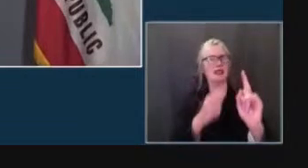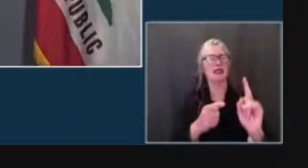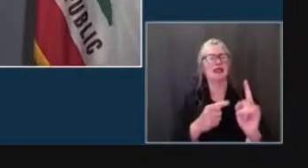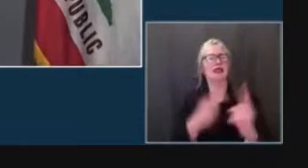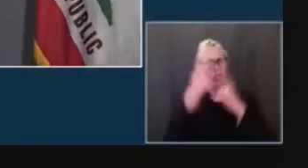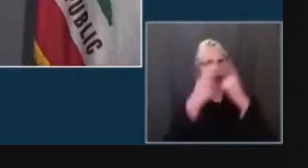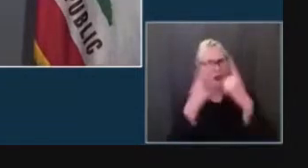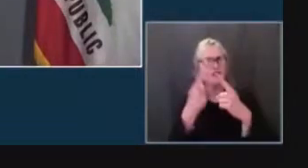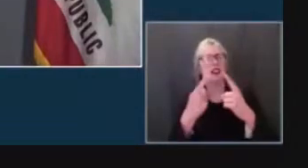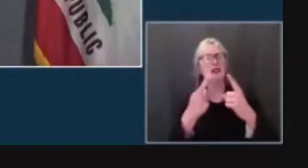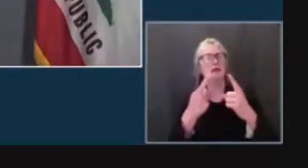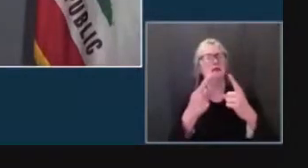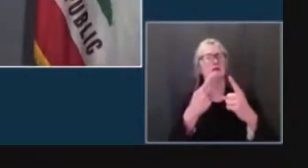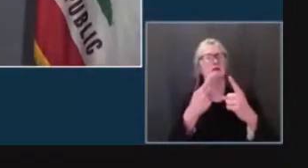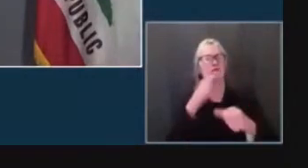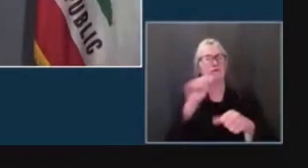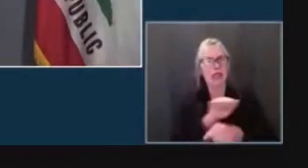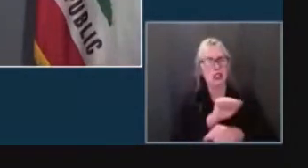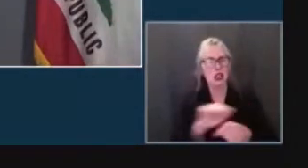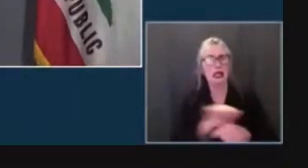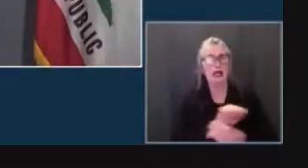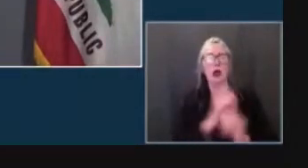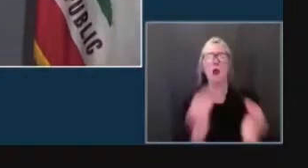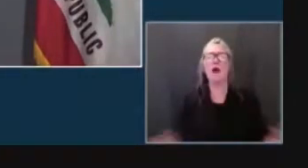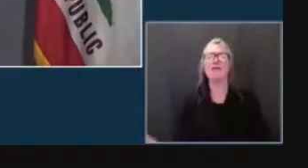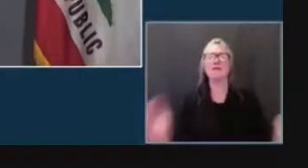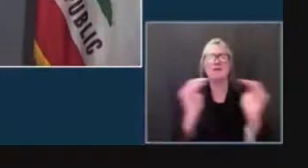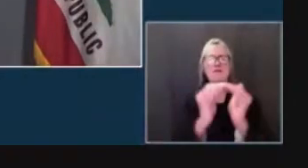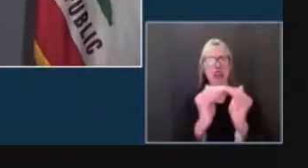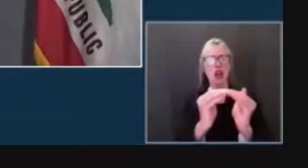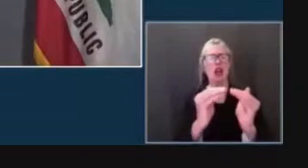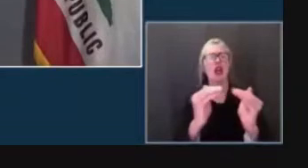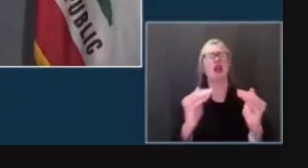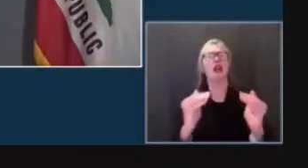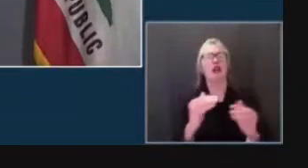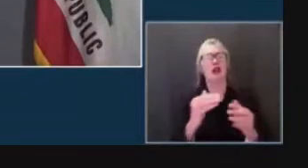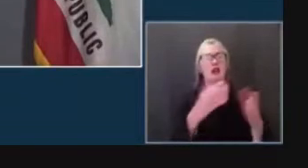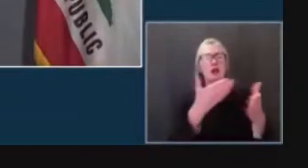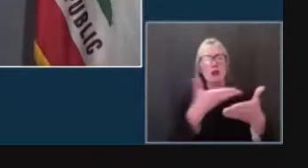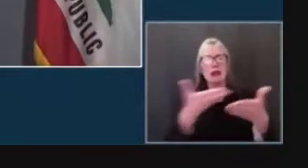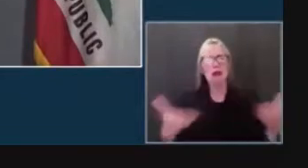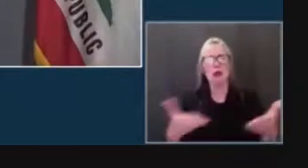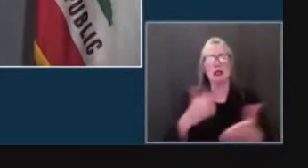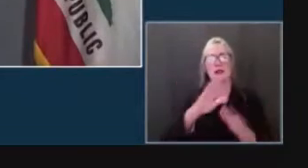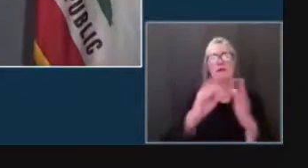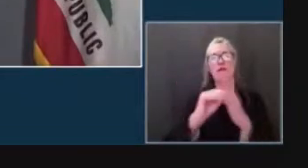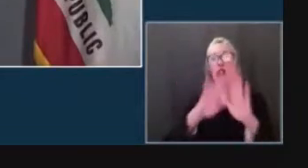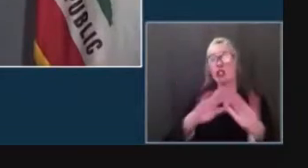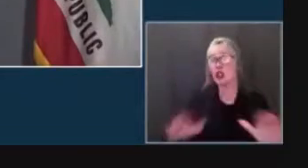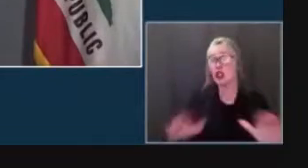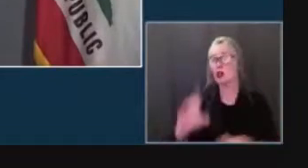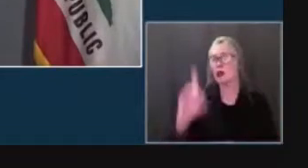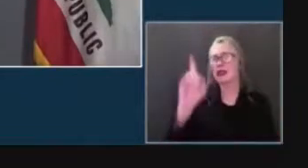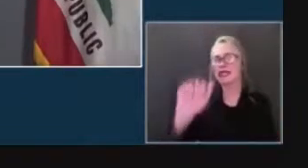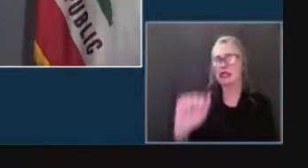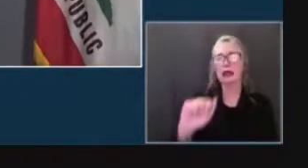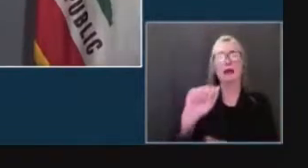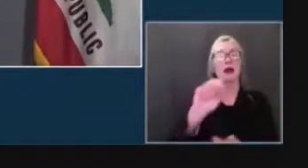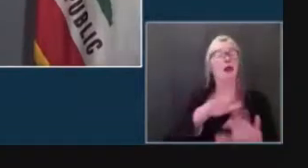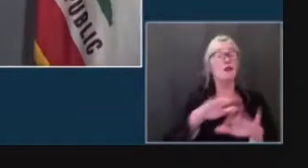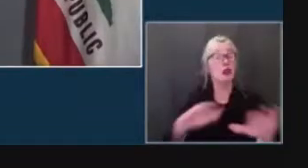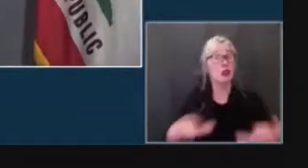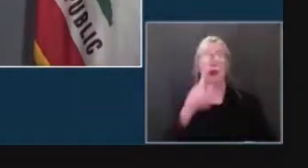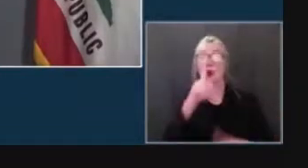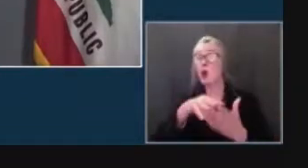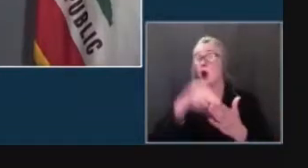in California. What we want are fair and equitable resources for children with disabilities, for English learners, and for students that